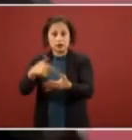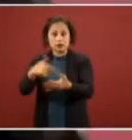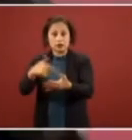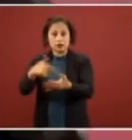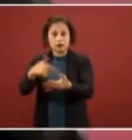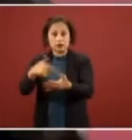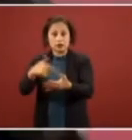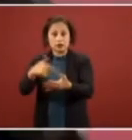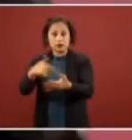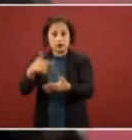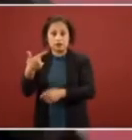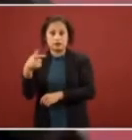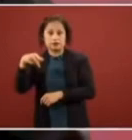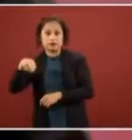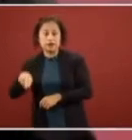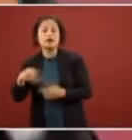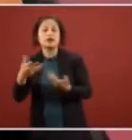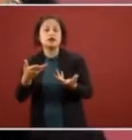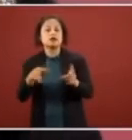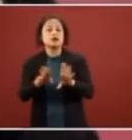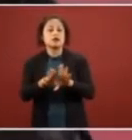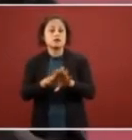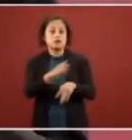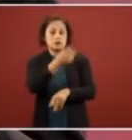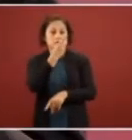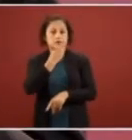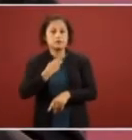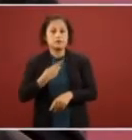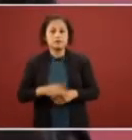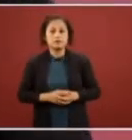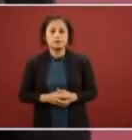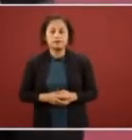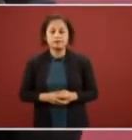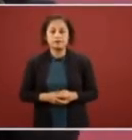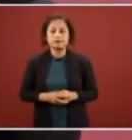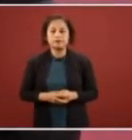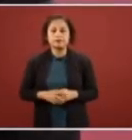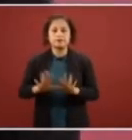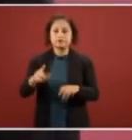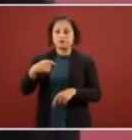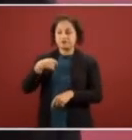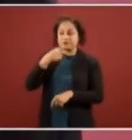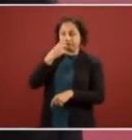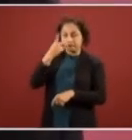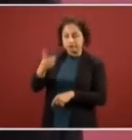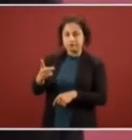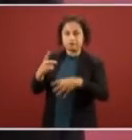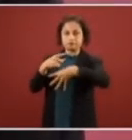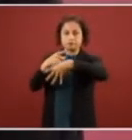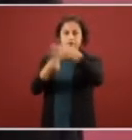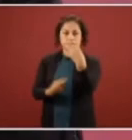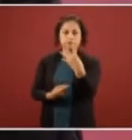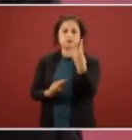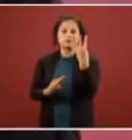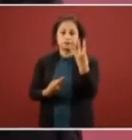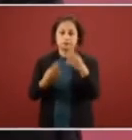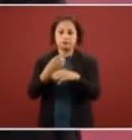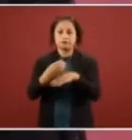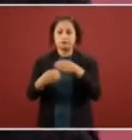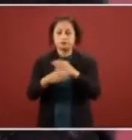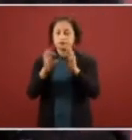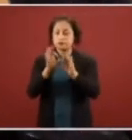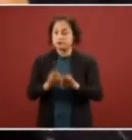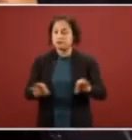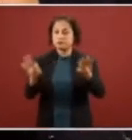matter? Thank you. Yo les diría I would cuatro say cosas four things básicas. Basically.